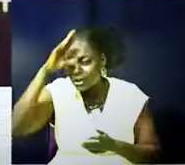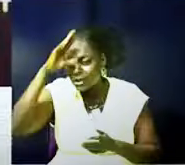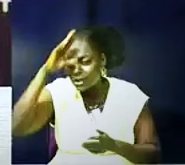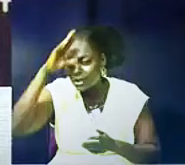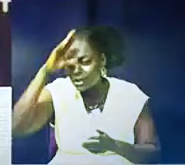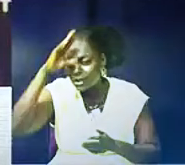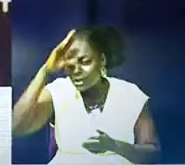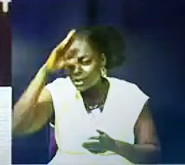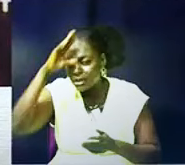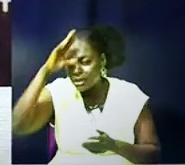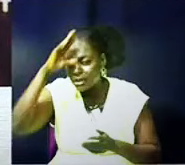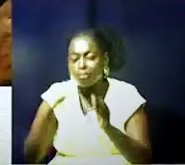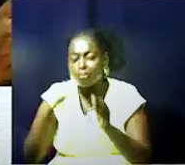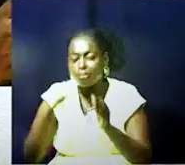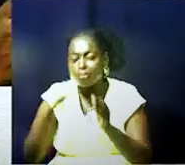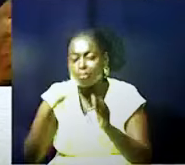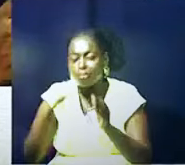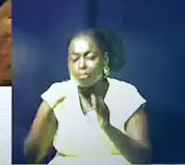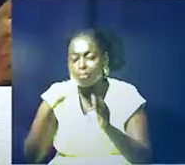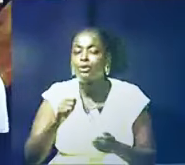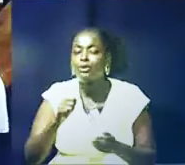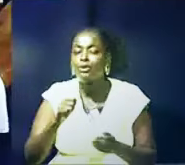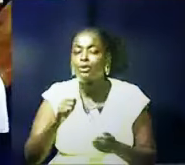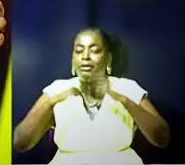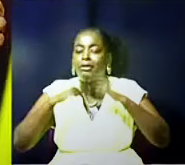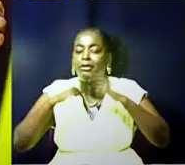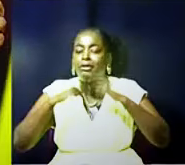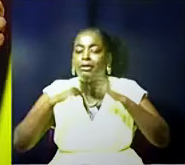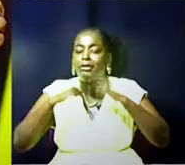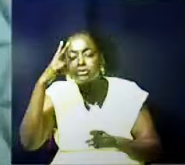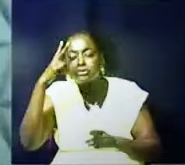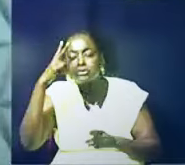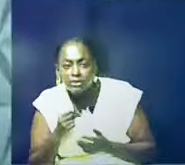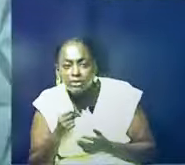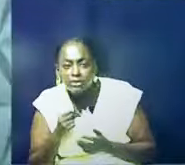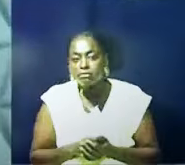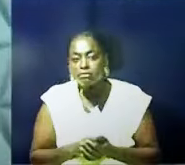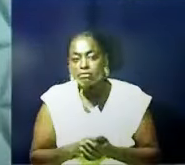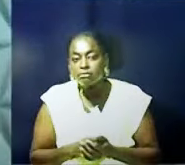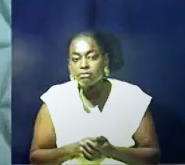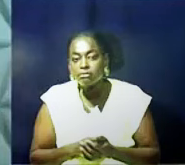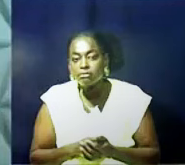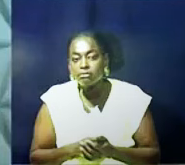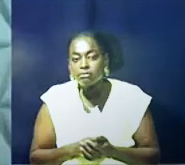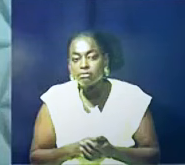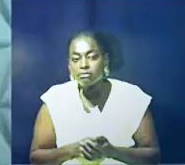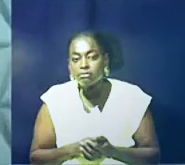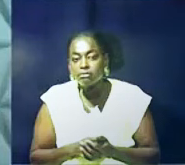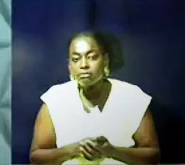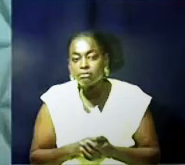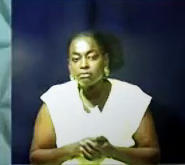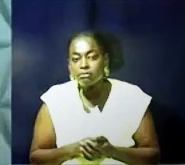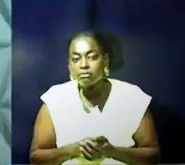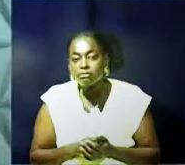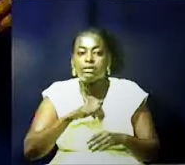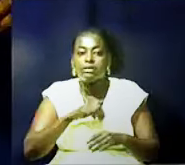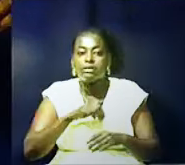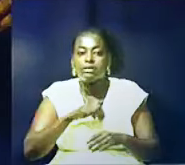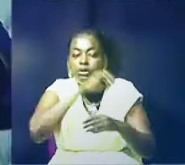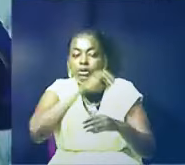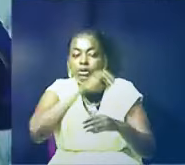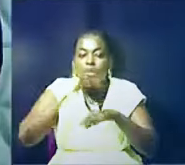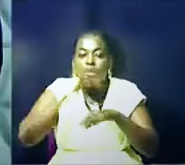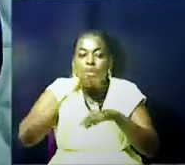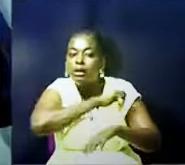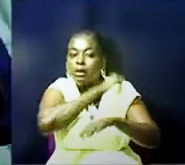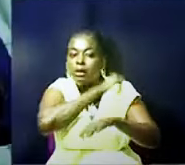the night, he'll be up there on the mountain. Now listen. The kind of world that